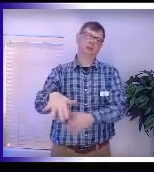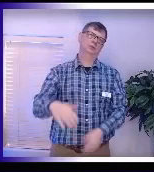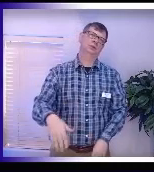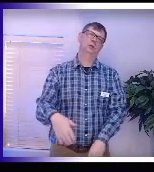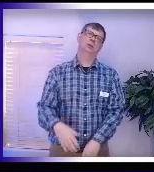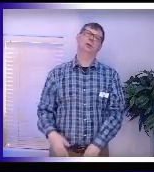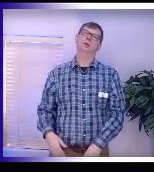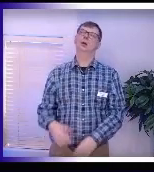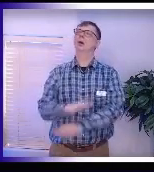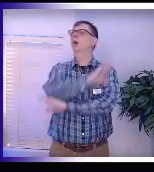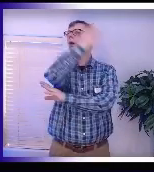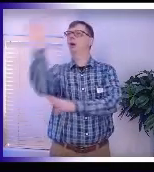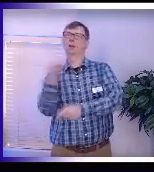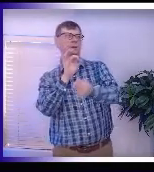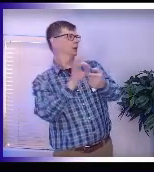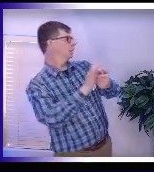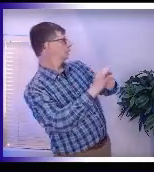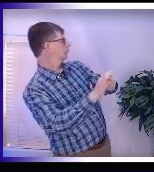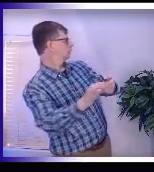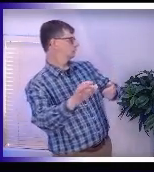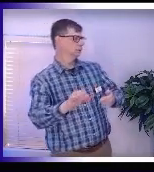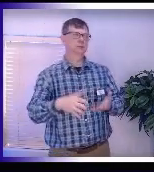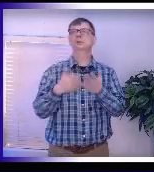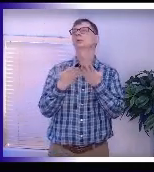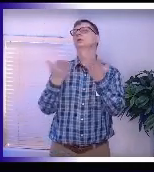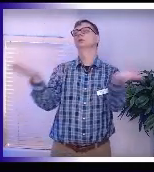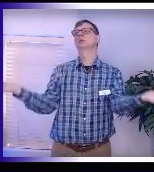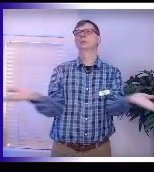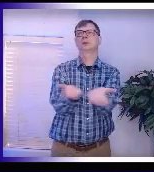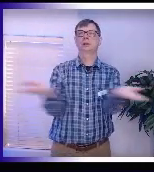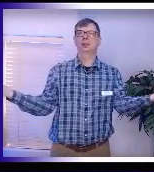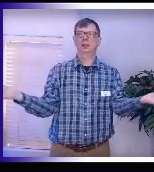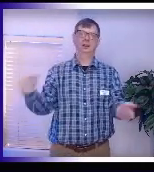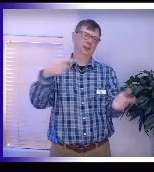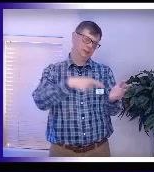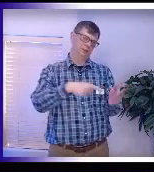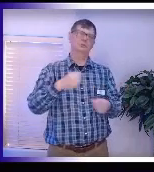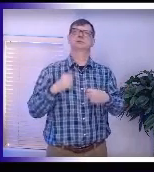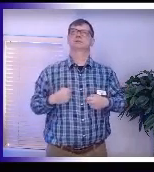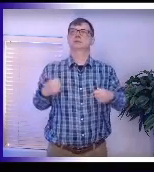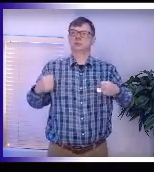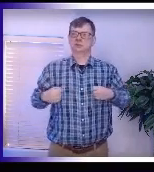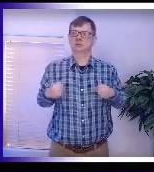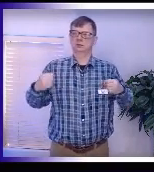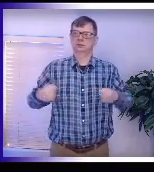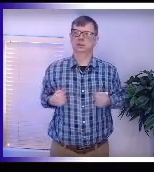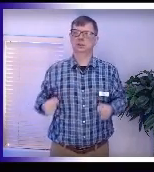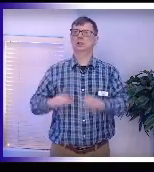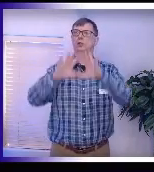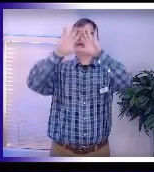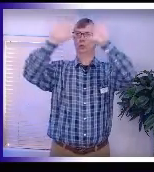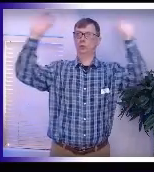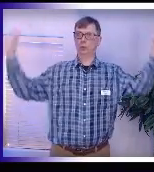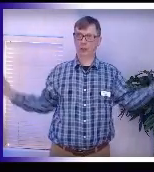the arts display this yearning. So do the sciences as they pursue a grand,